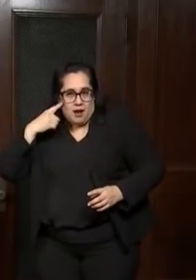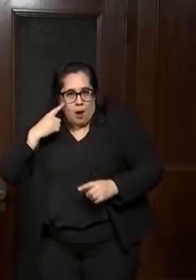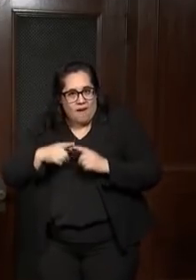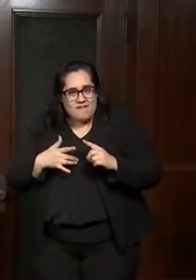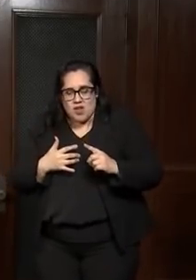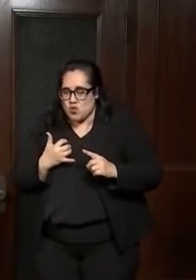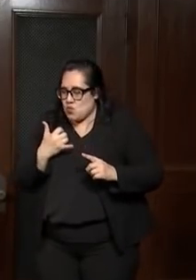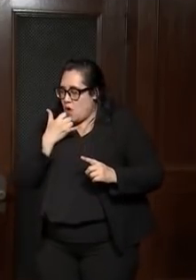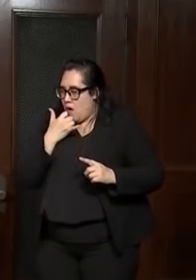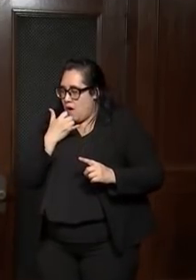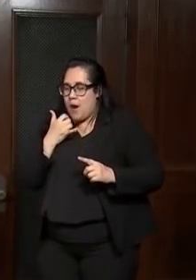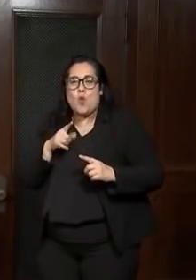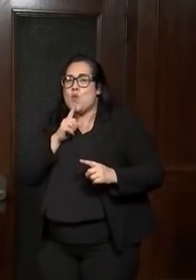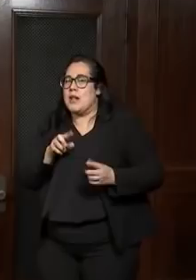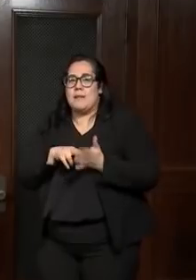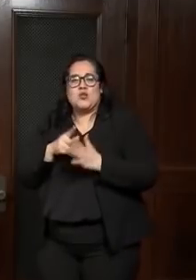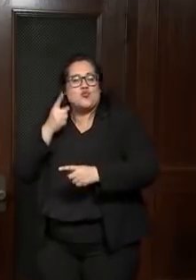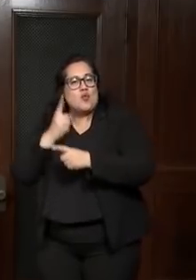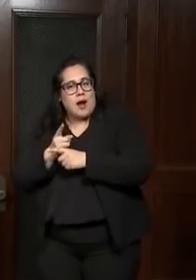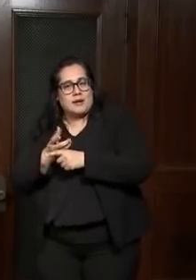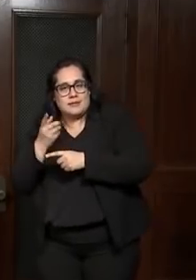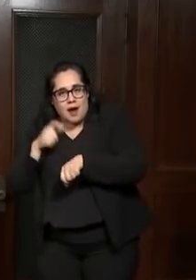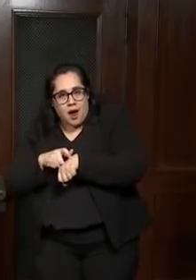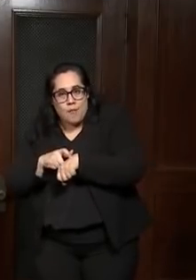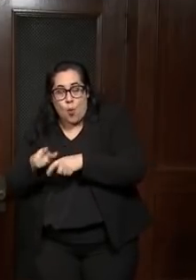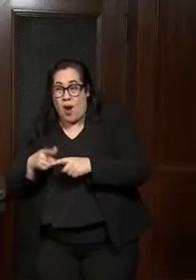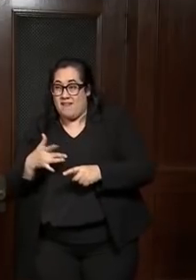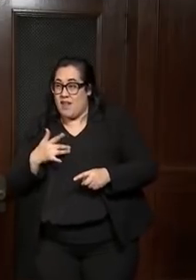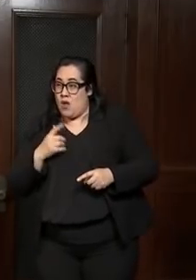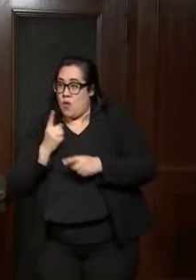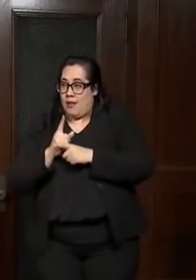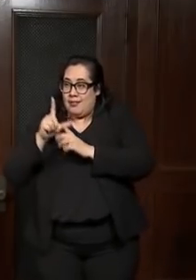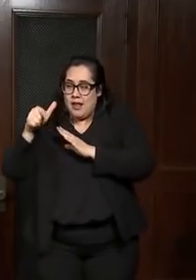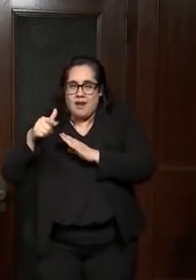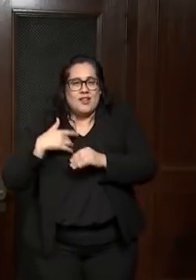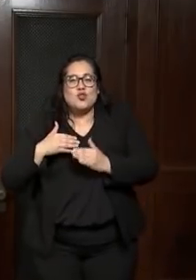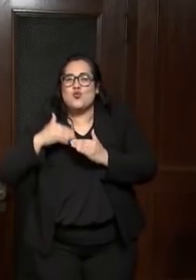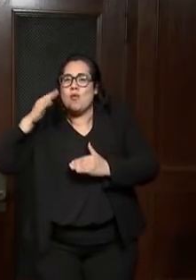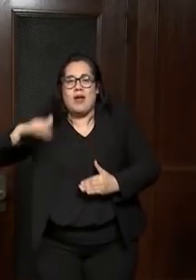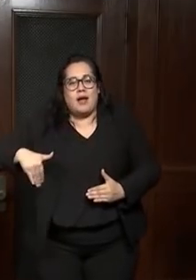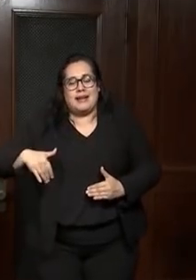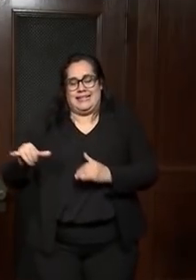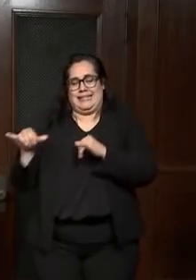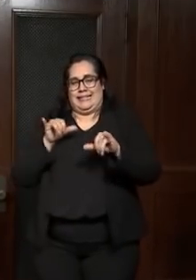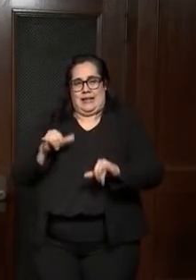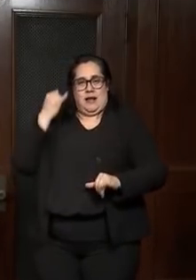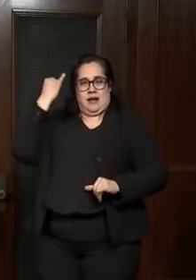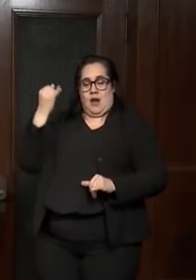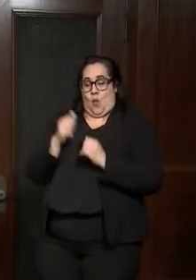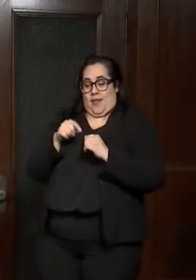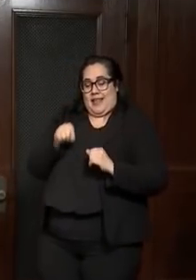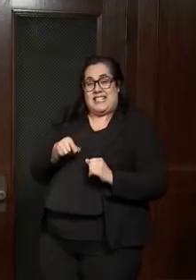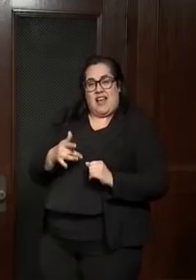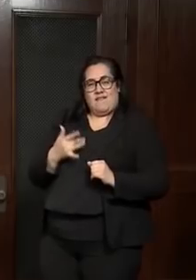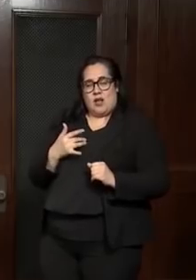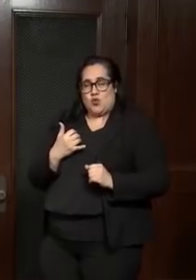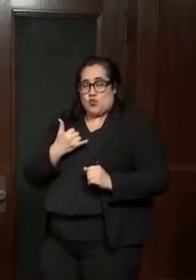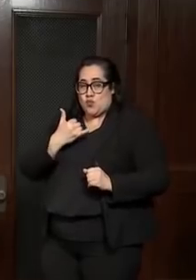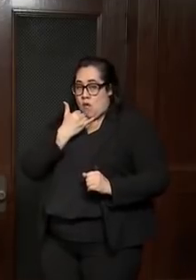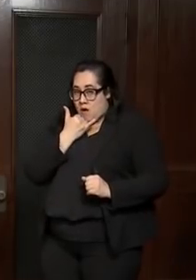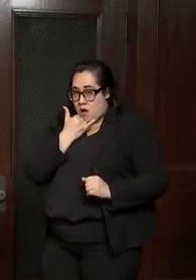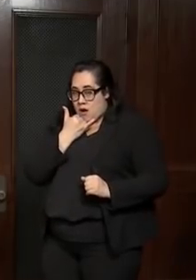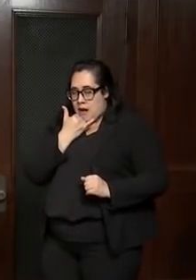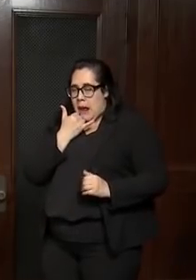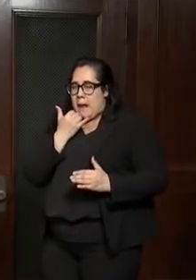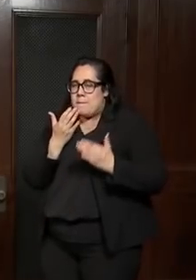feels wrong, that's the right time to do things. By the time it feels right, it's too late. Similarly with this, when it feels wrong,